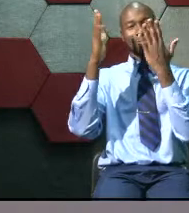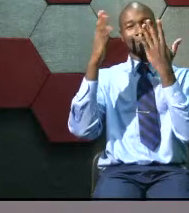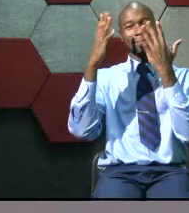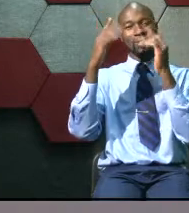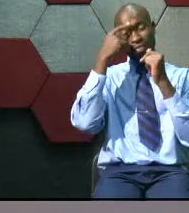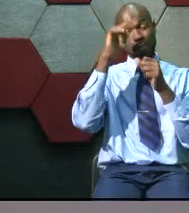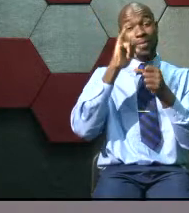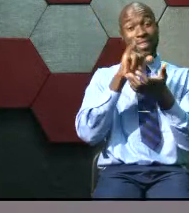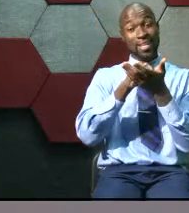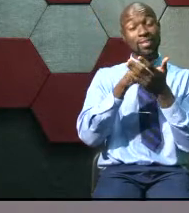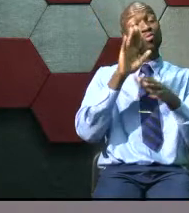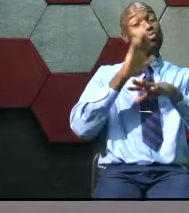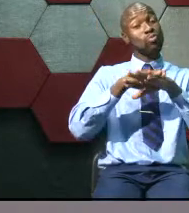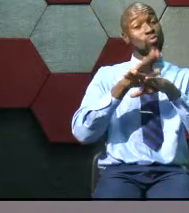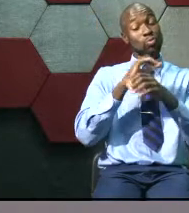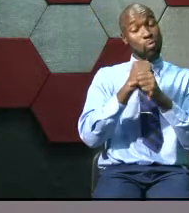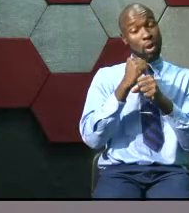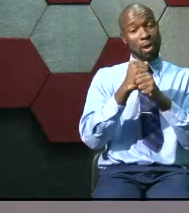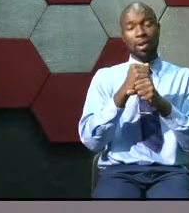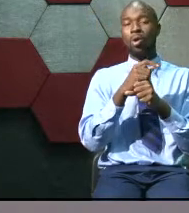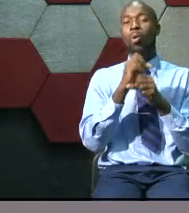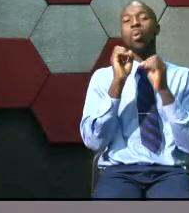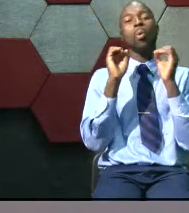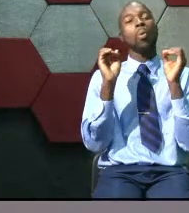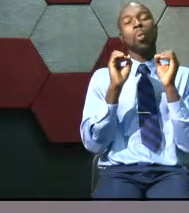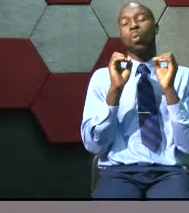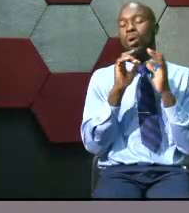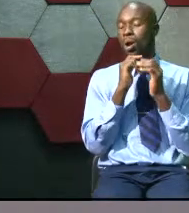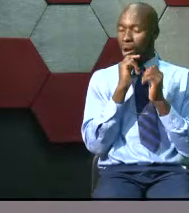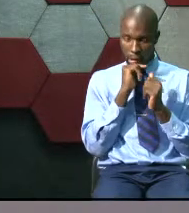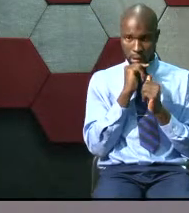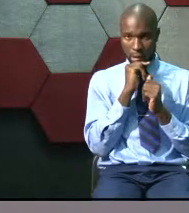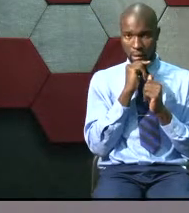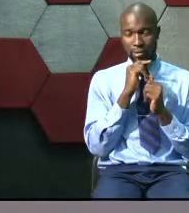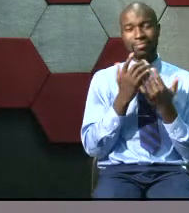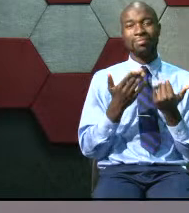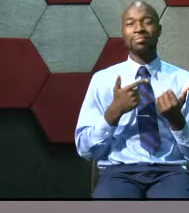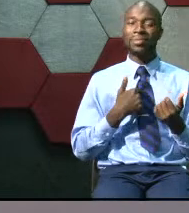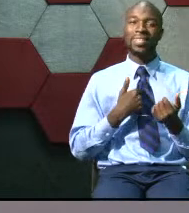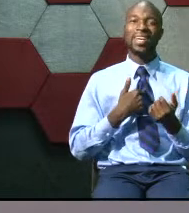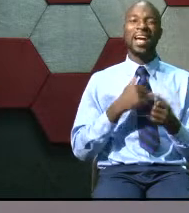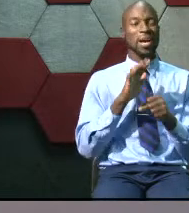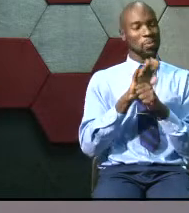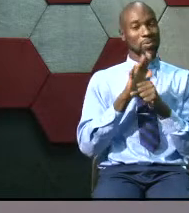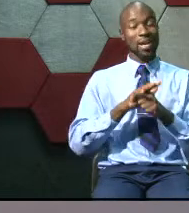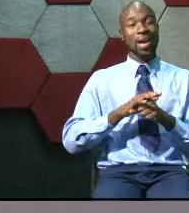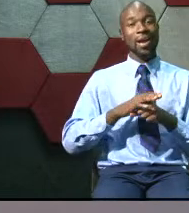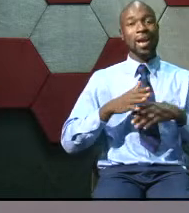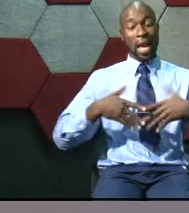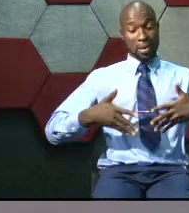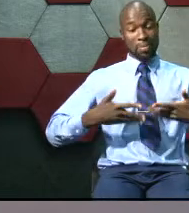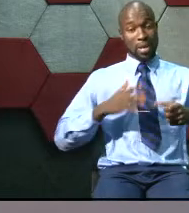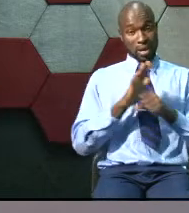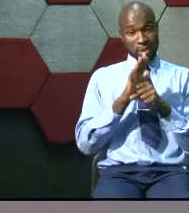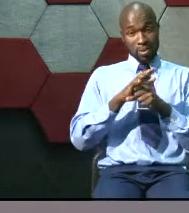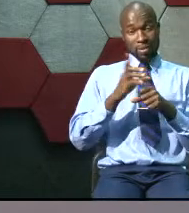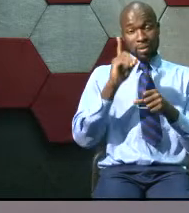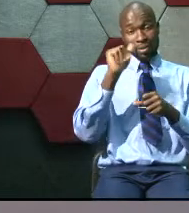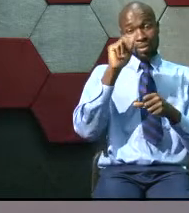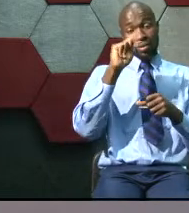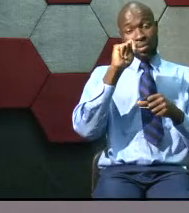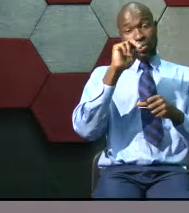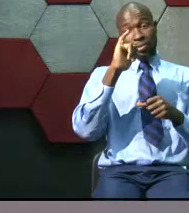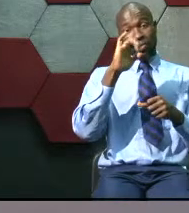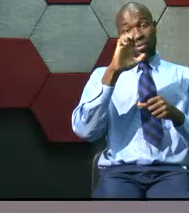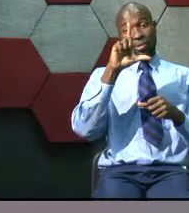Congratulations for that incredible work. Oh my word. And you know, I am so impressed with that work, Daniel, and the team from